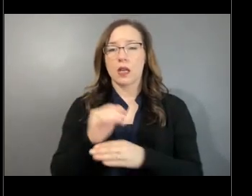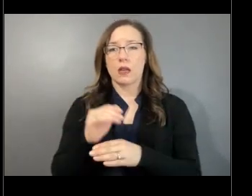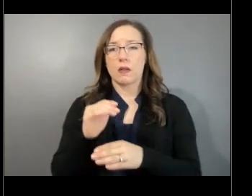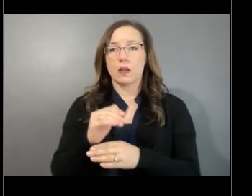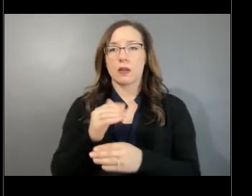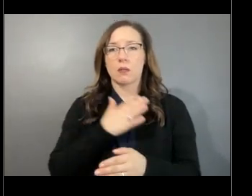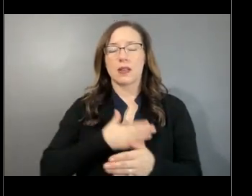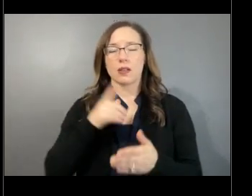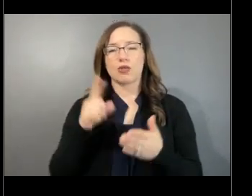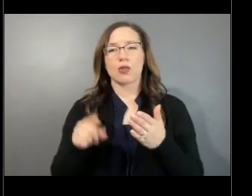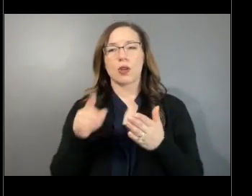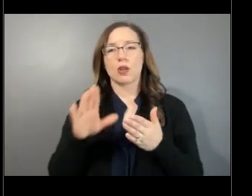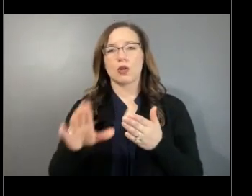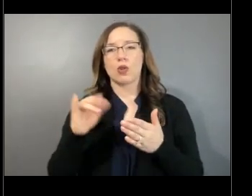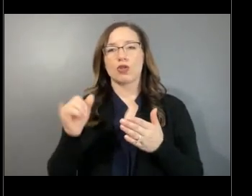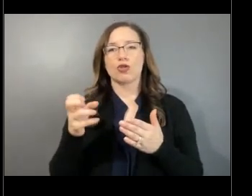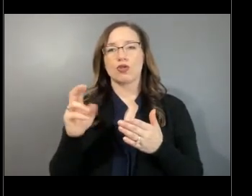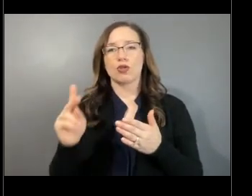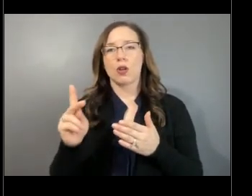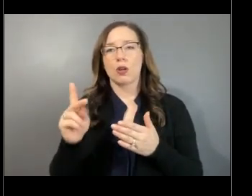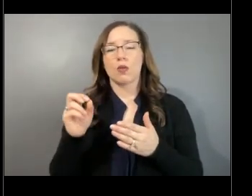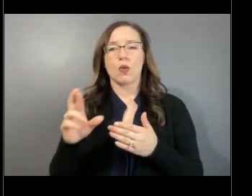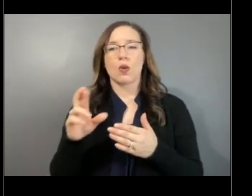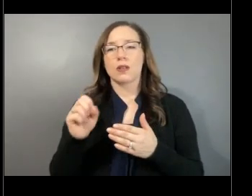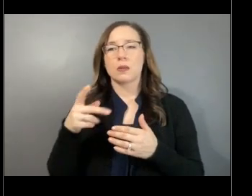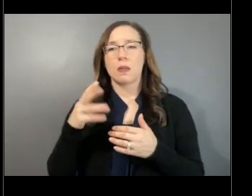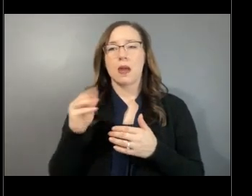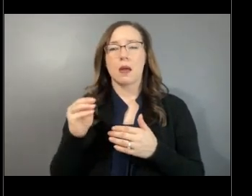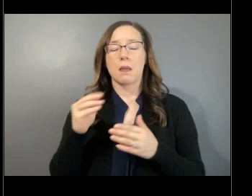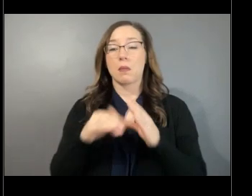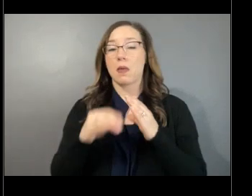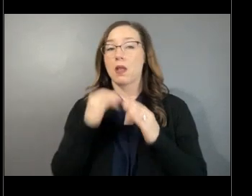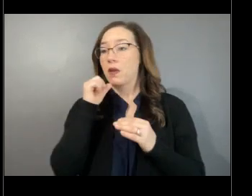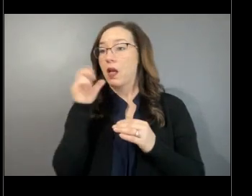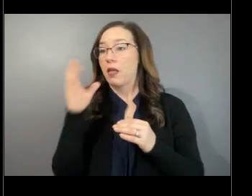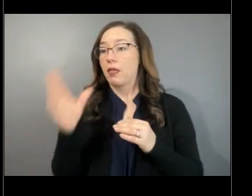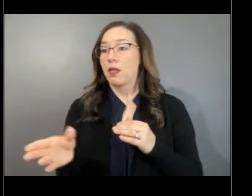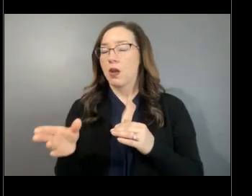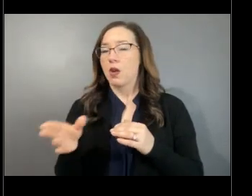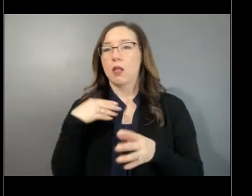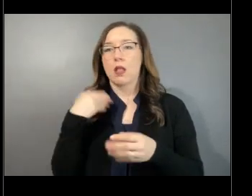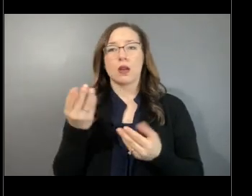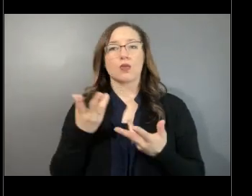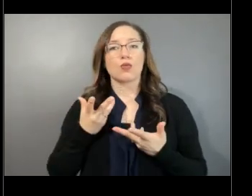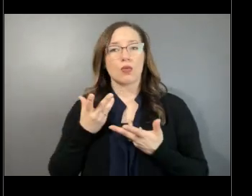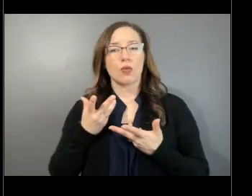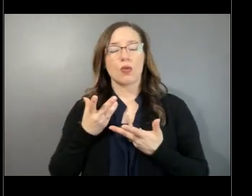your junk or spam email, and if it's not there, let us know. You can email us at